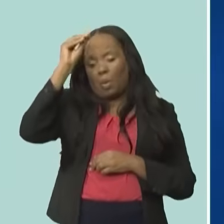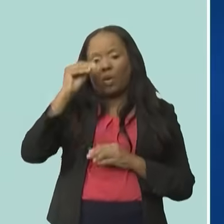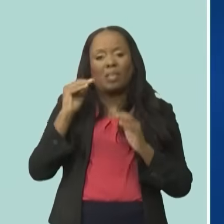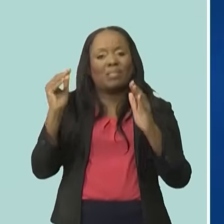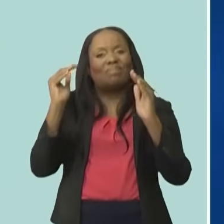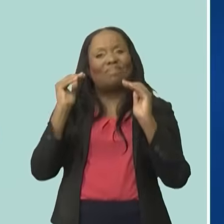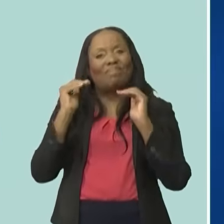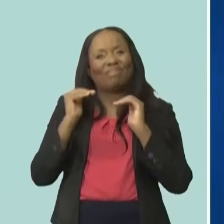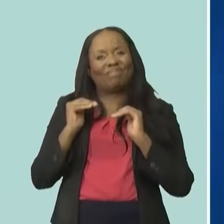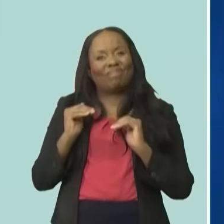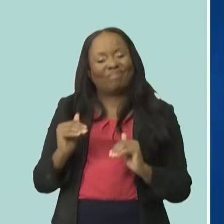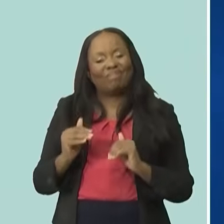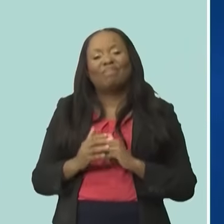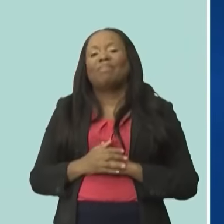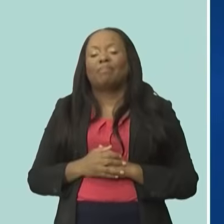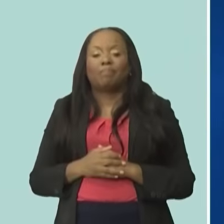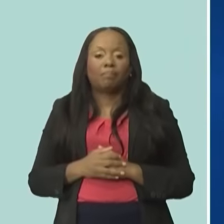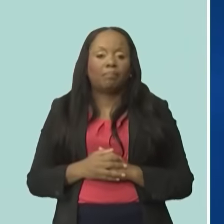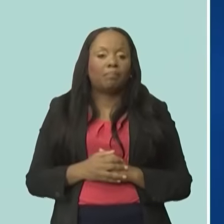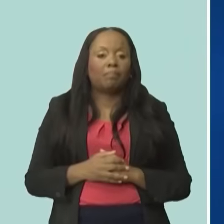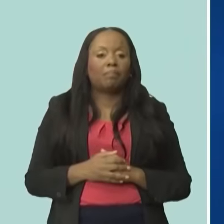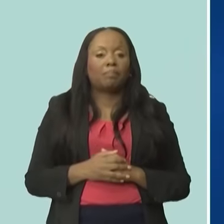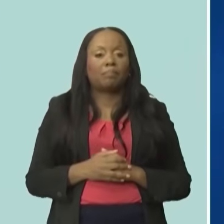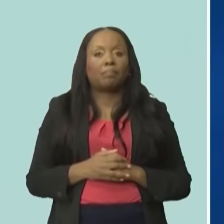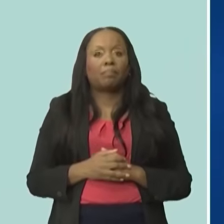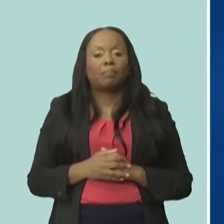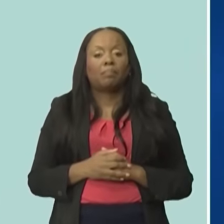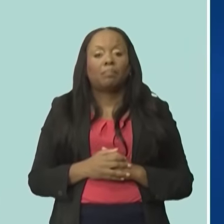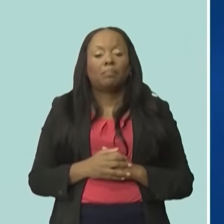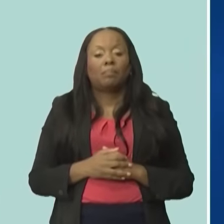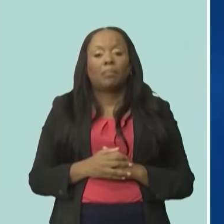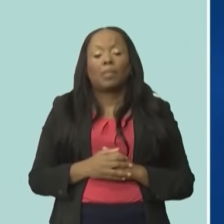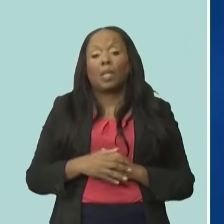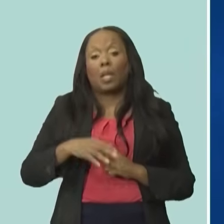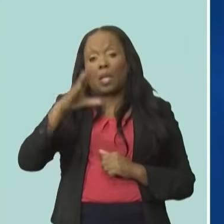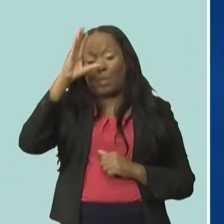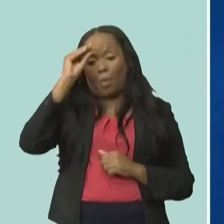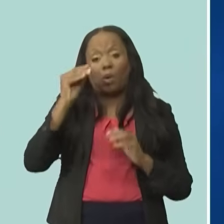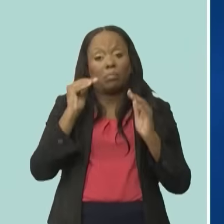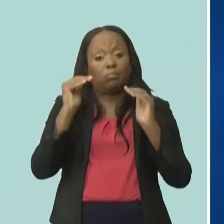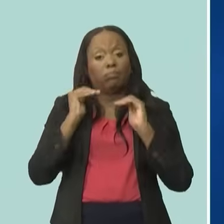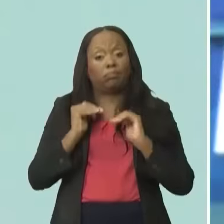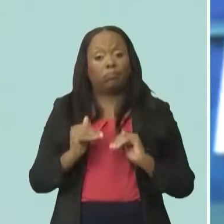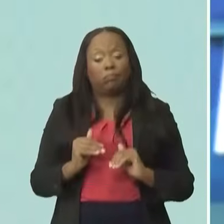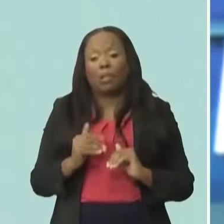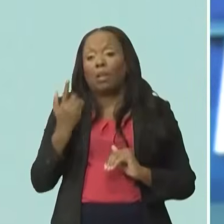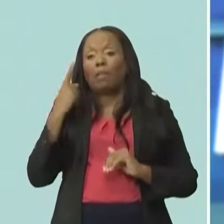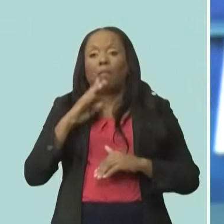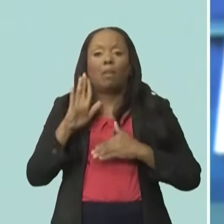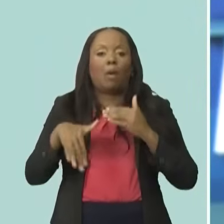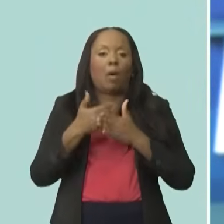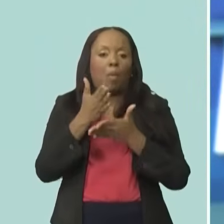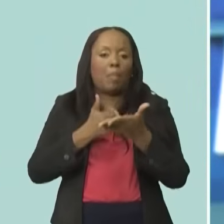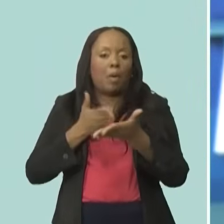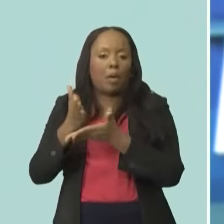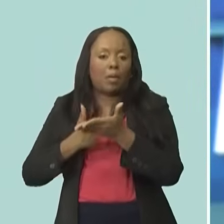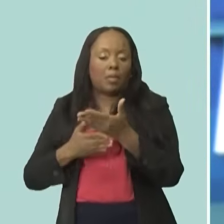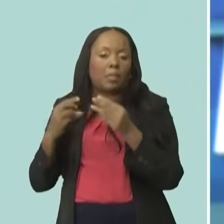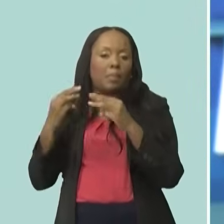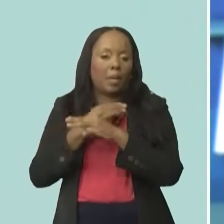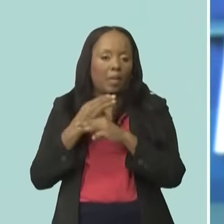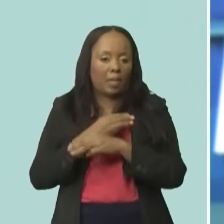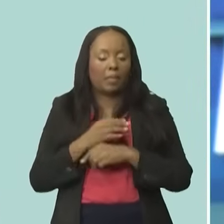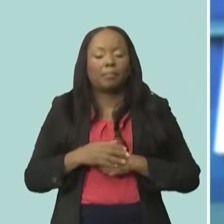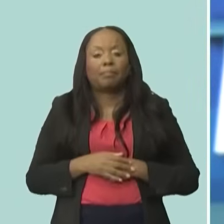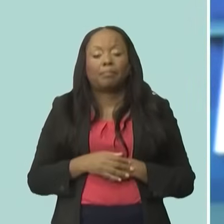males continue to perform below the national mean in every section of the paper. Now, in terms of the